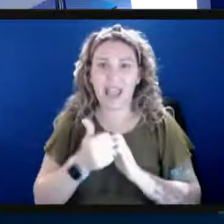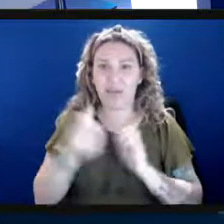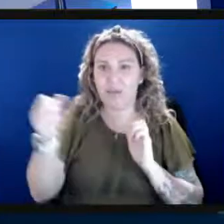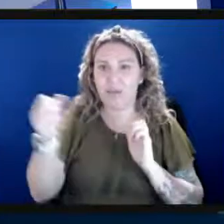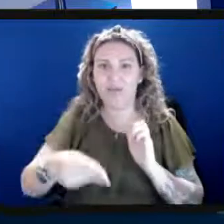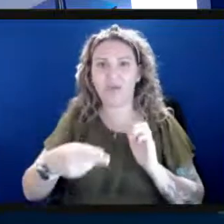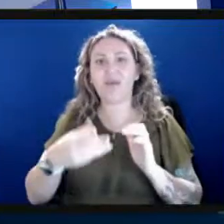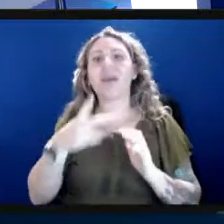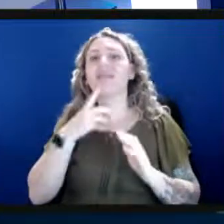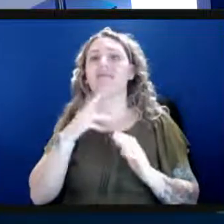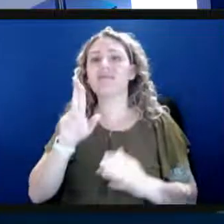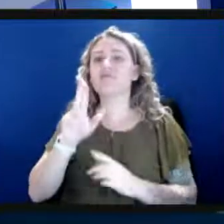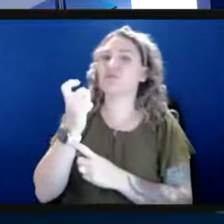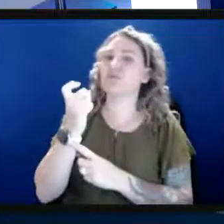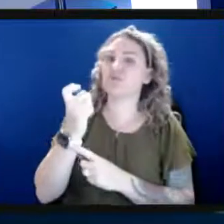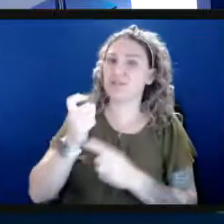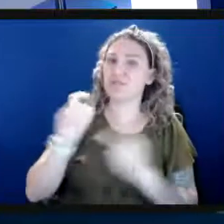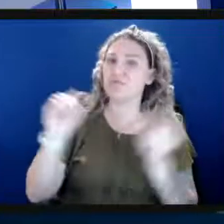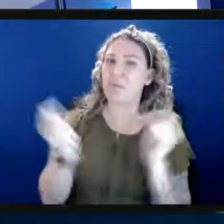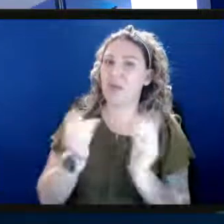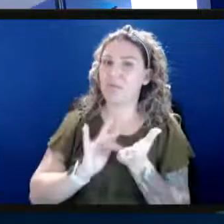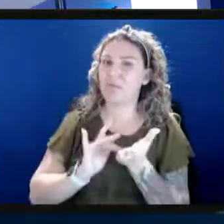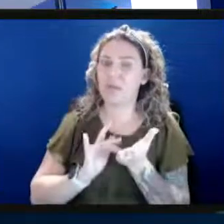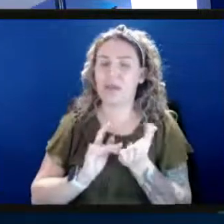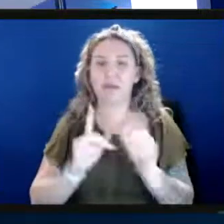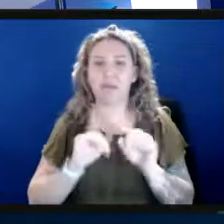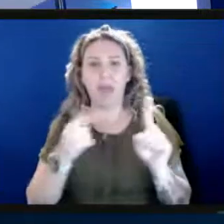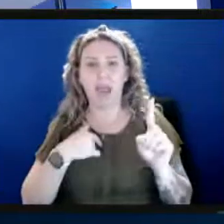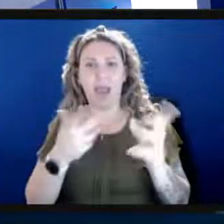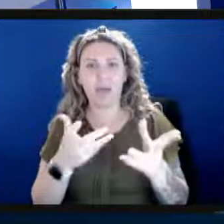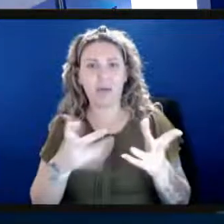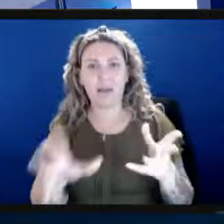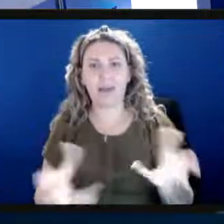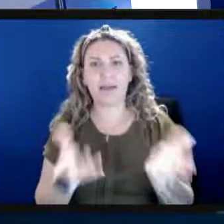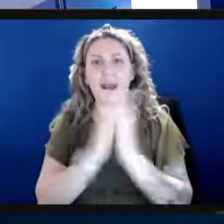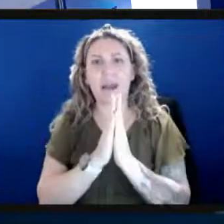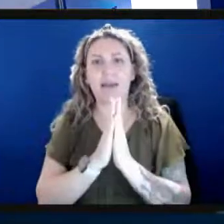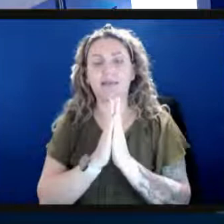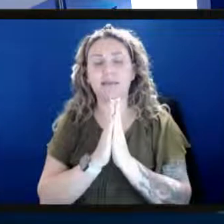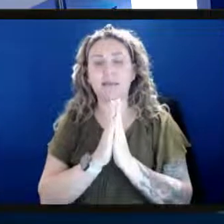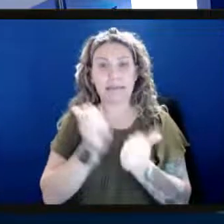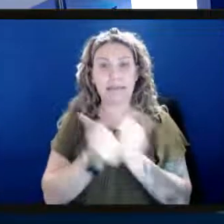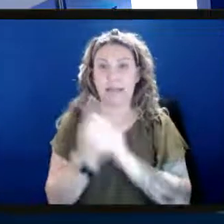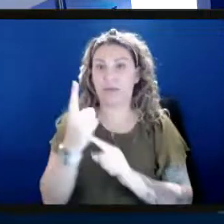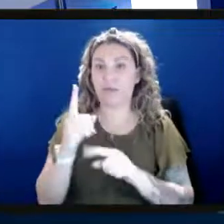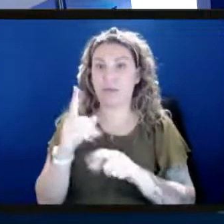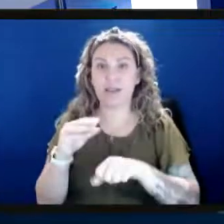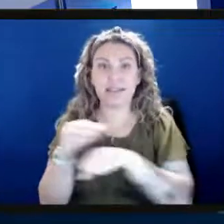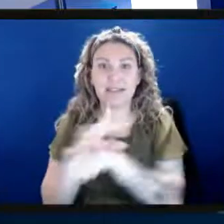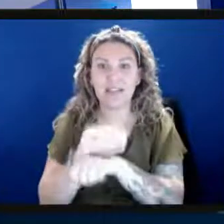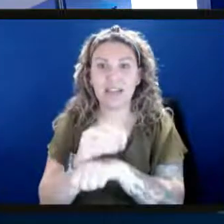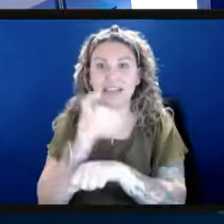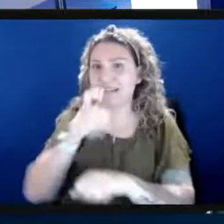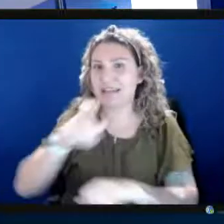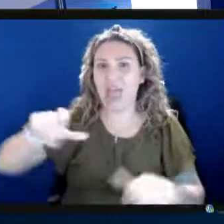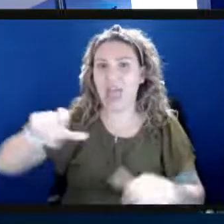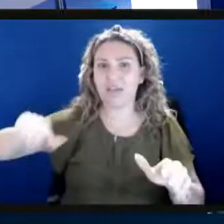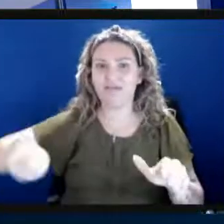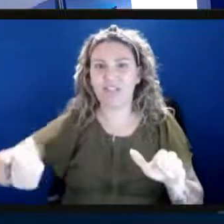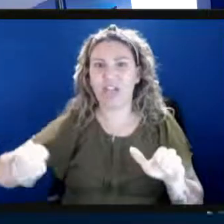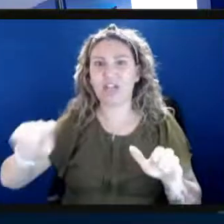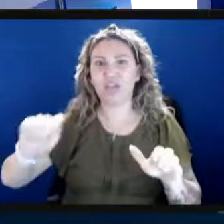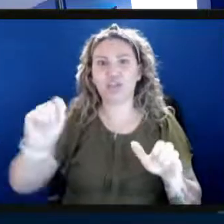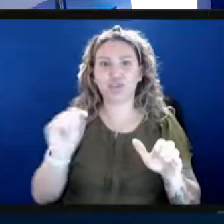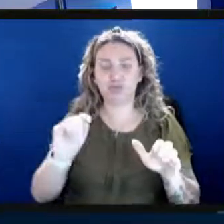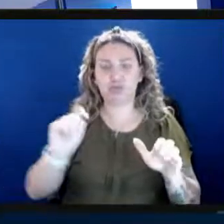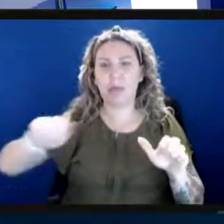prescription pain medications? But I wanted to ask this. Everyone's advised to not flush your prescriptions, rather throw them out if you're going